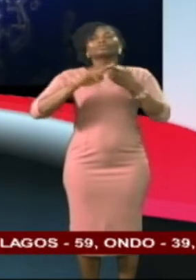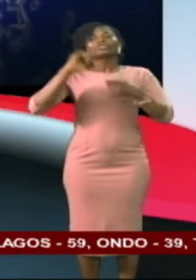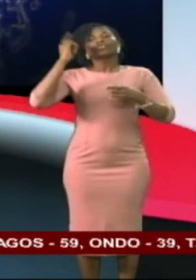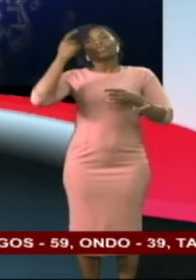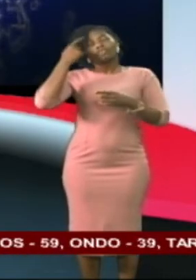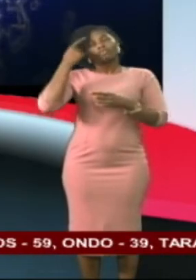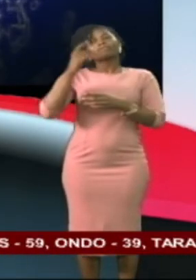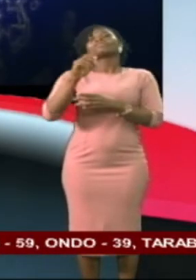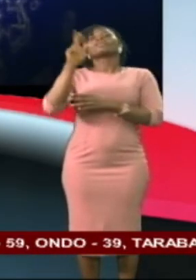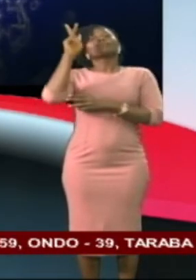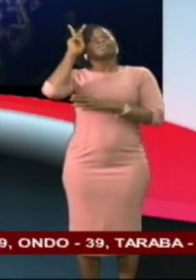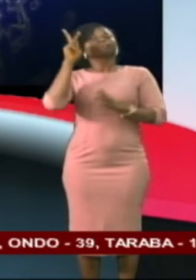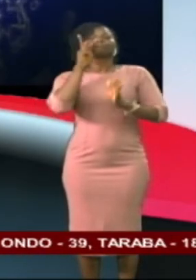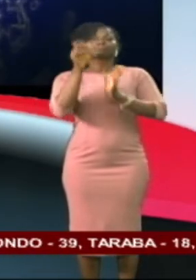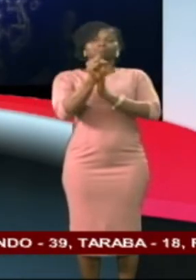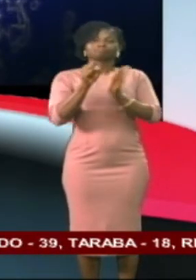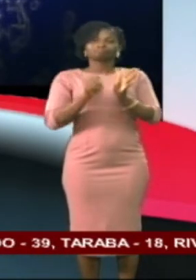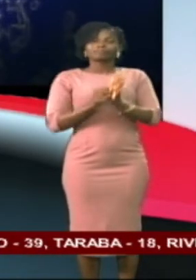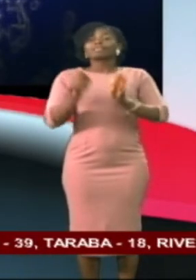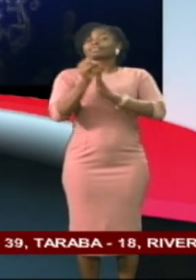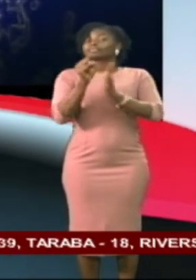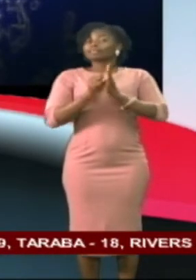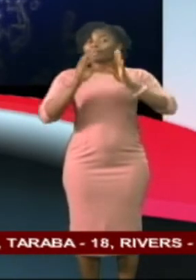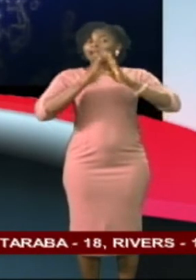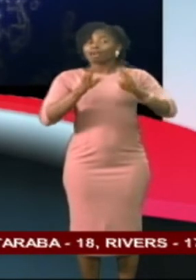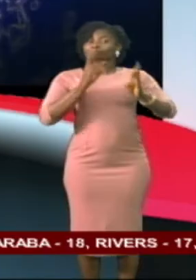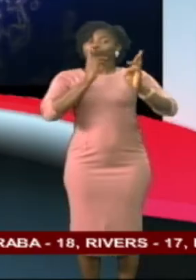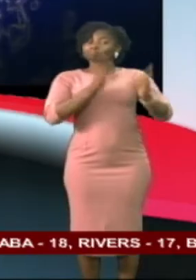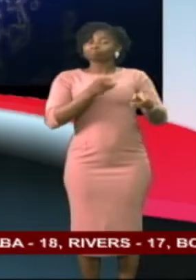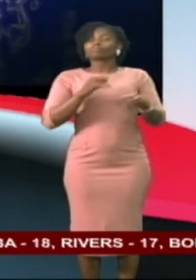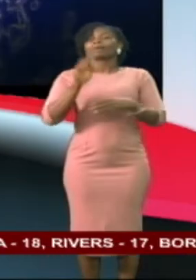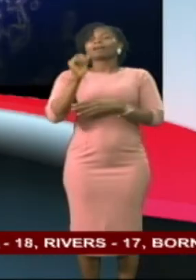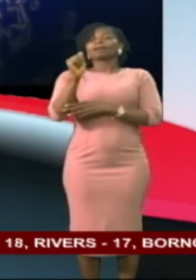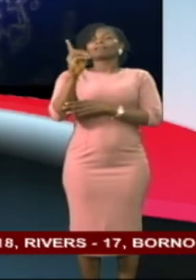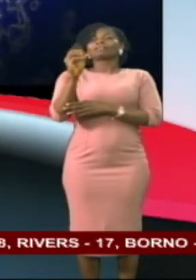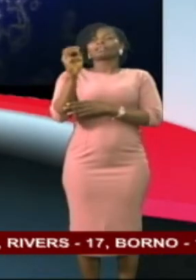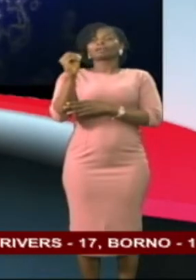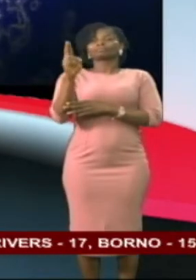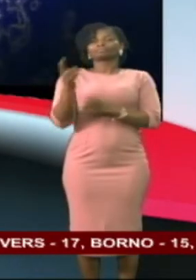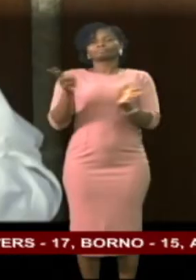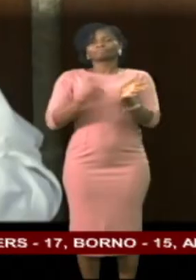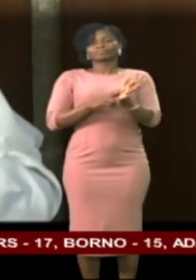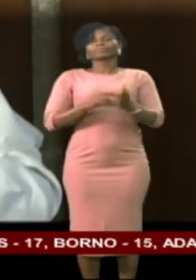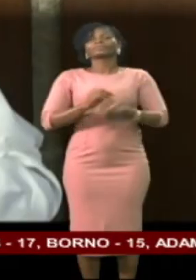Bello Masari of Katsina State. State House correspondent Adamu Sambo reports.